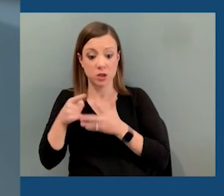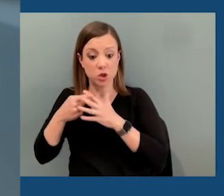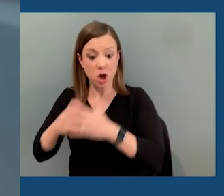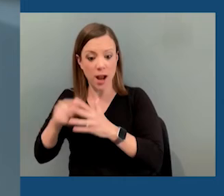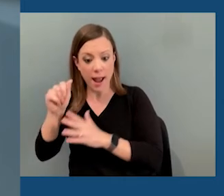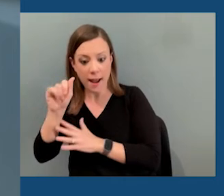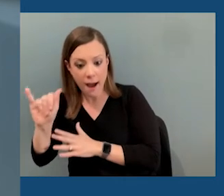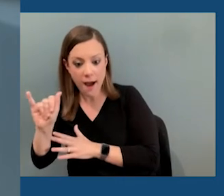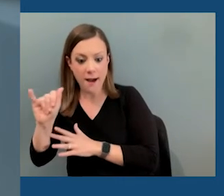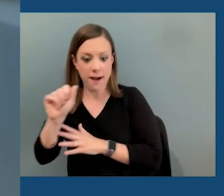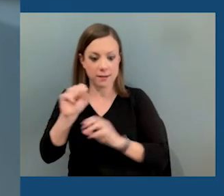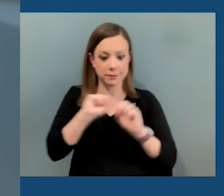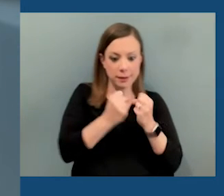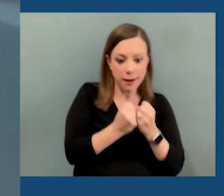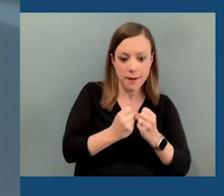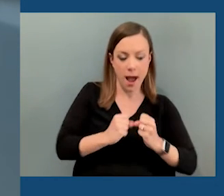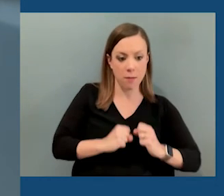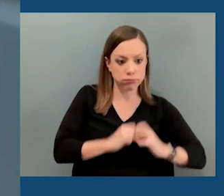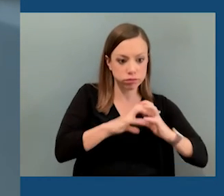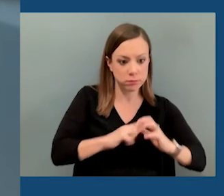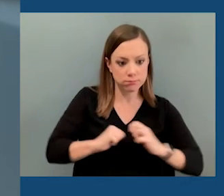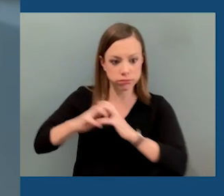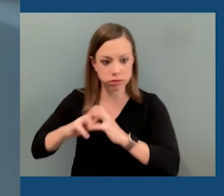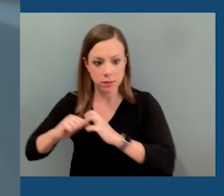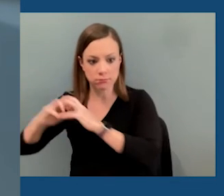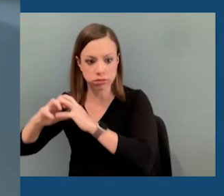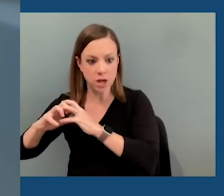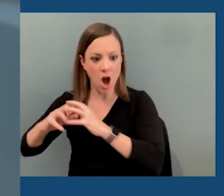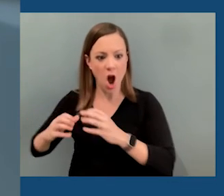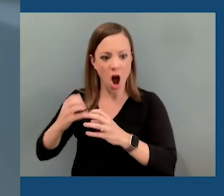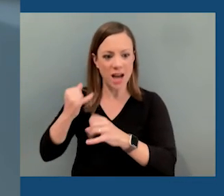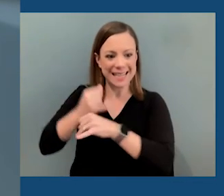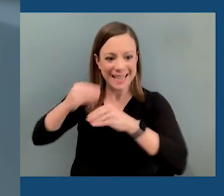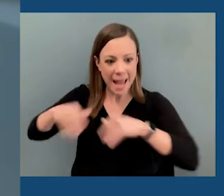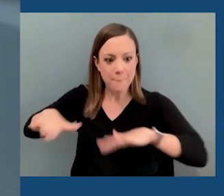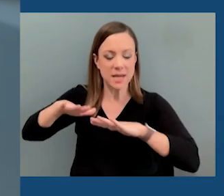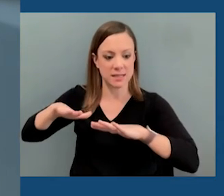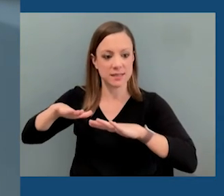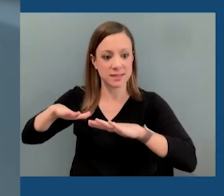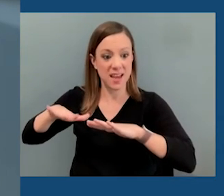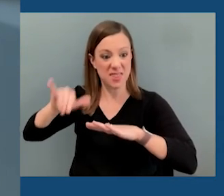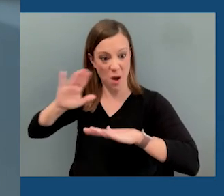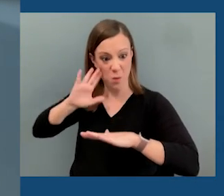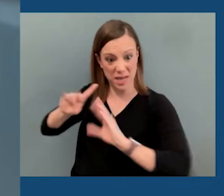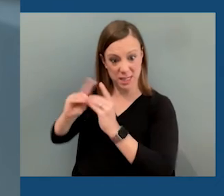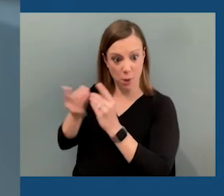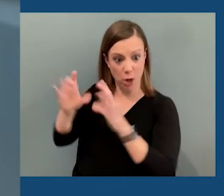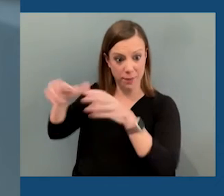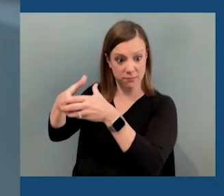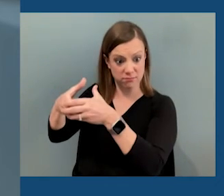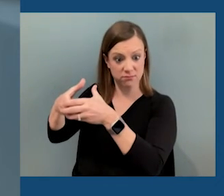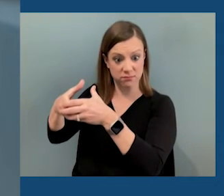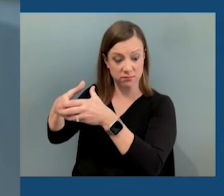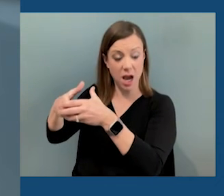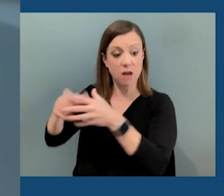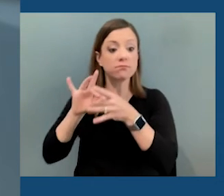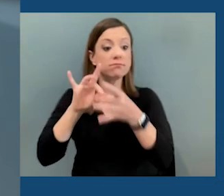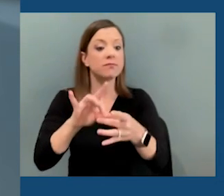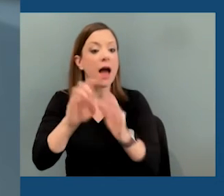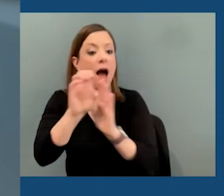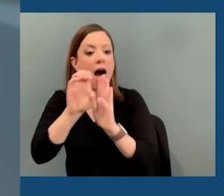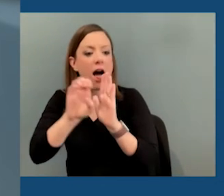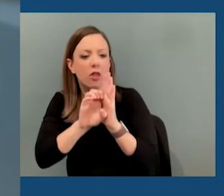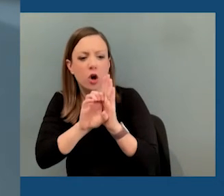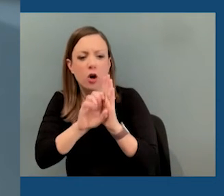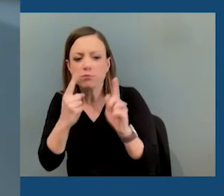will be a department on our campuses. And we'll be talking about the ethical use of AI while we're creating